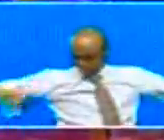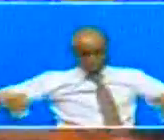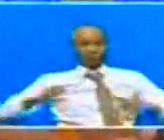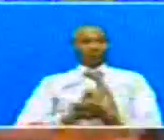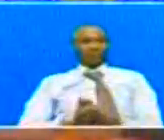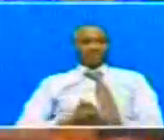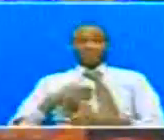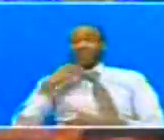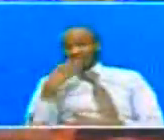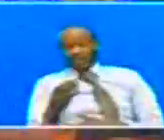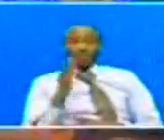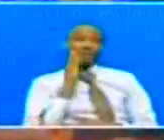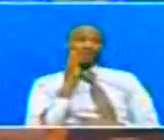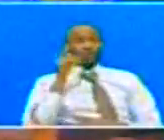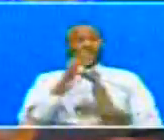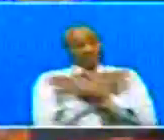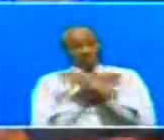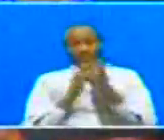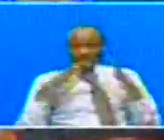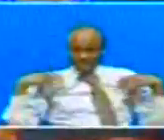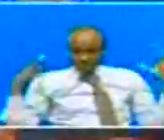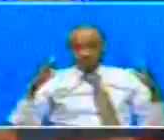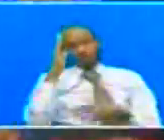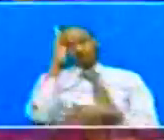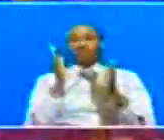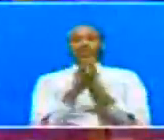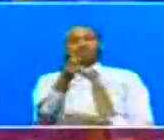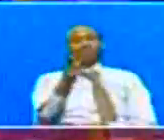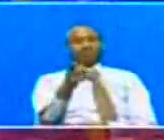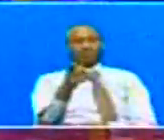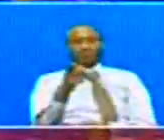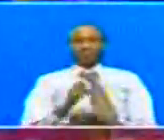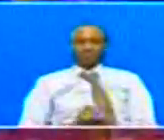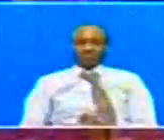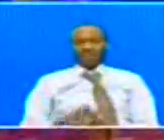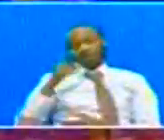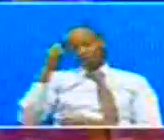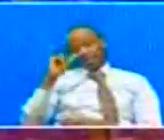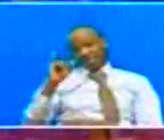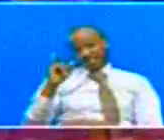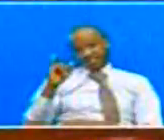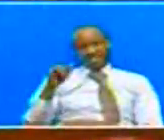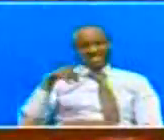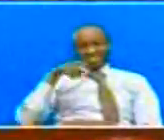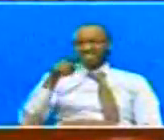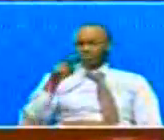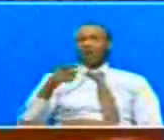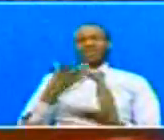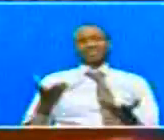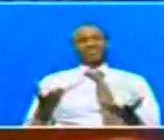thank you, my brother. And Uhuru, sleep with the angels, and may God be with you. Thank you, Tony. Tony Gachoka,